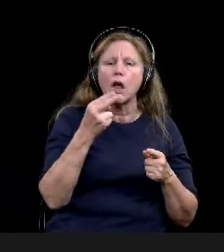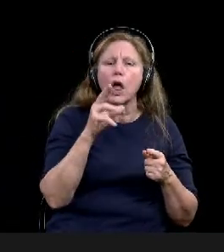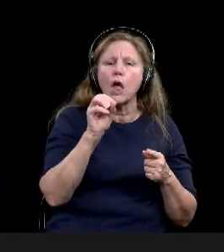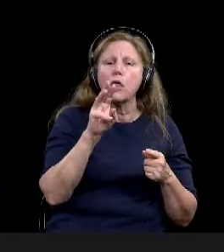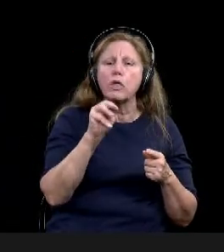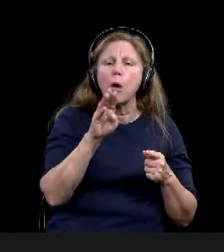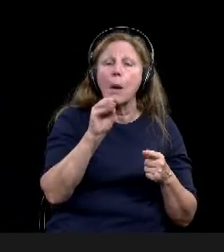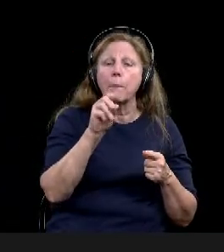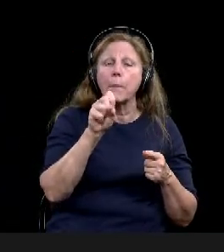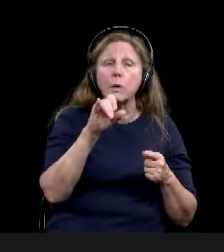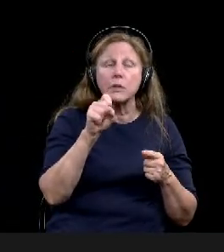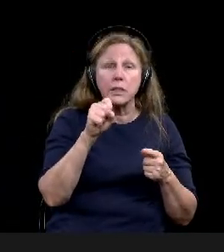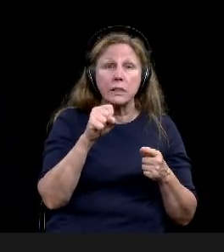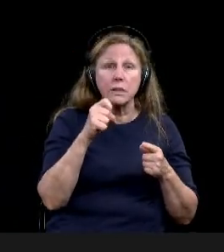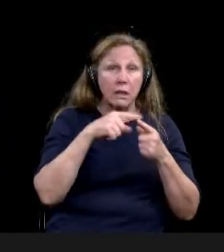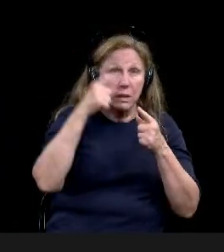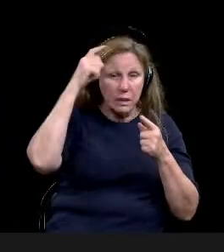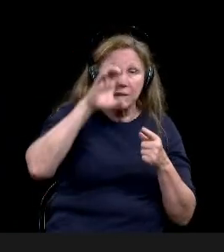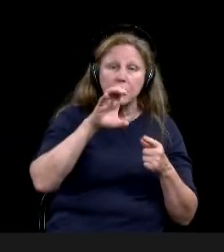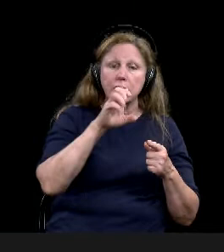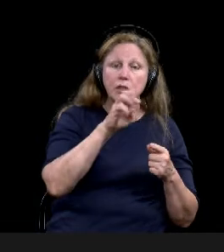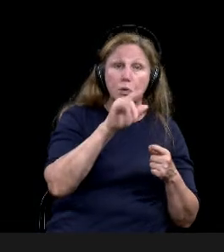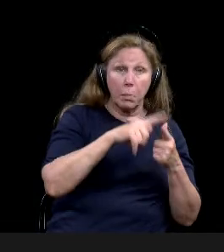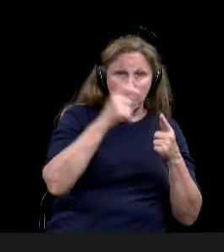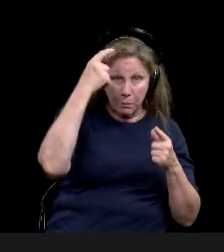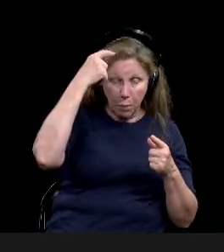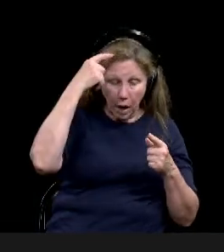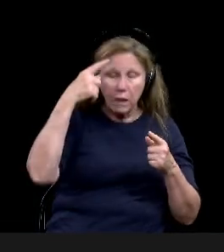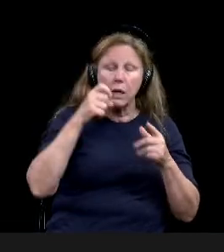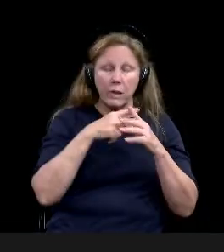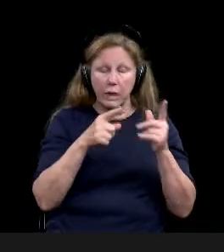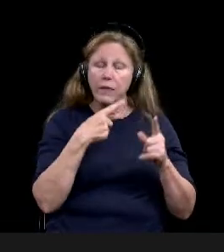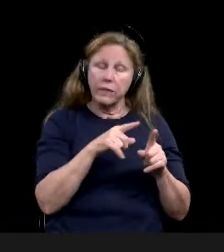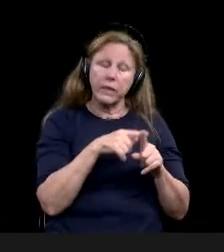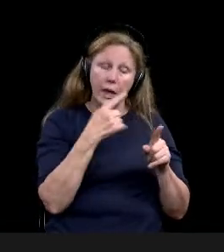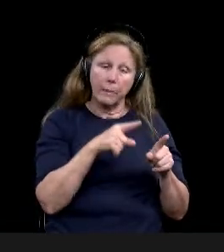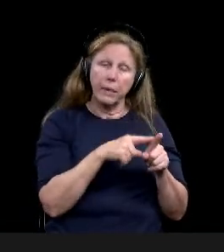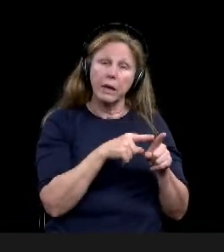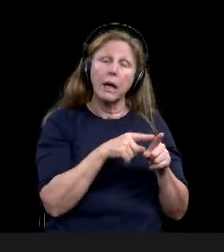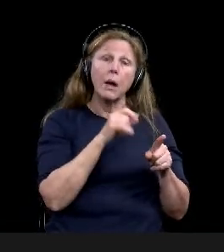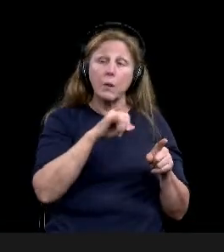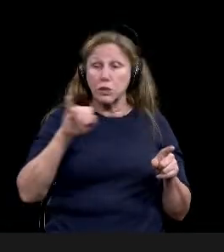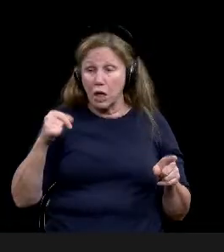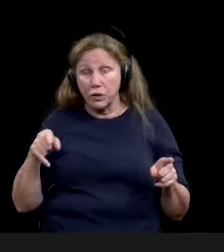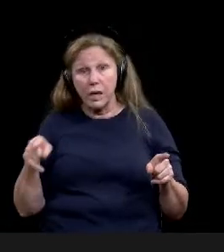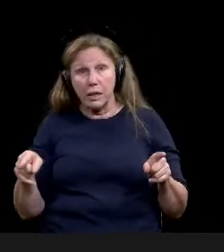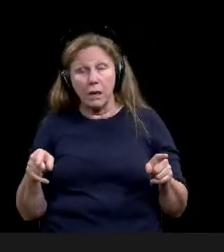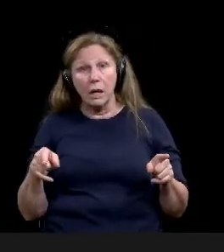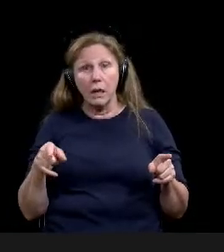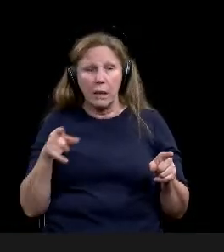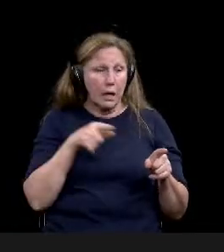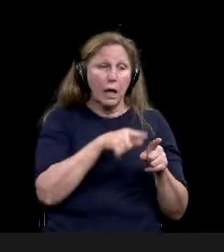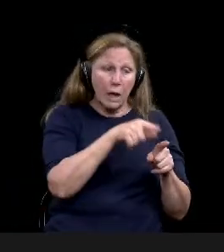COVID-19, and the risk is far greater of that blood clot in the brain if you get